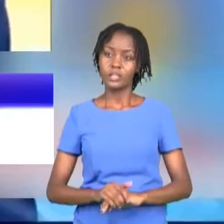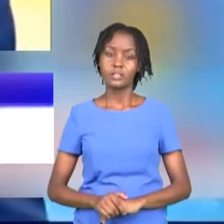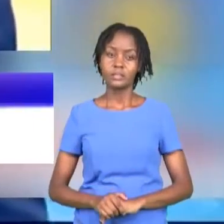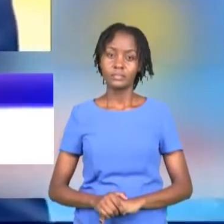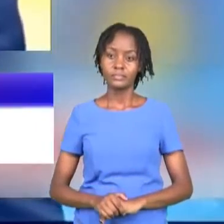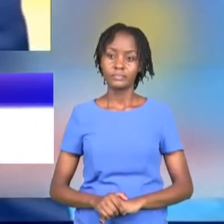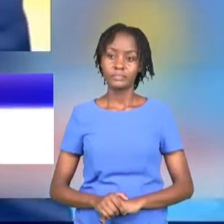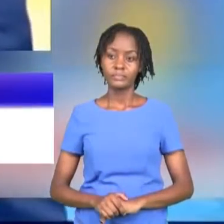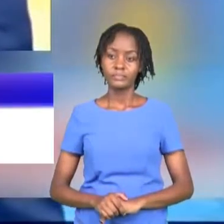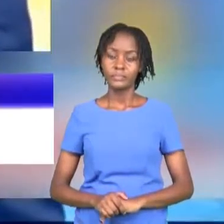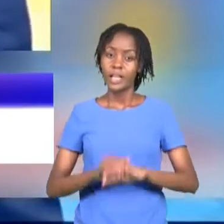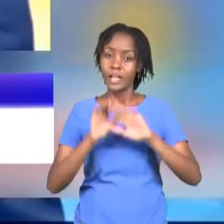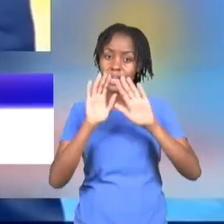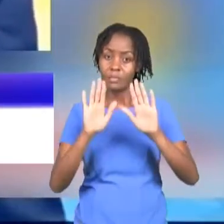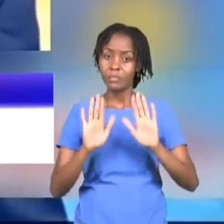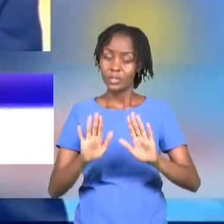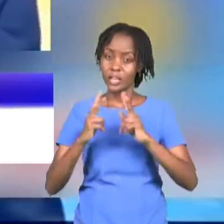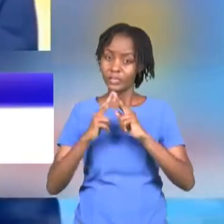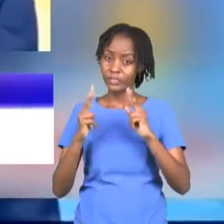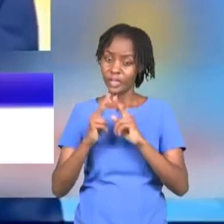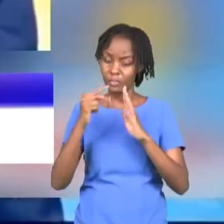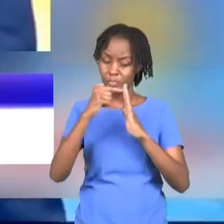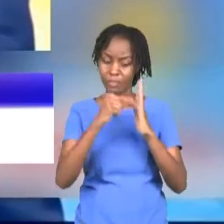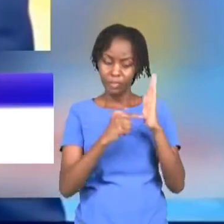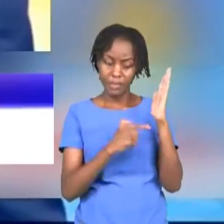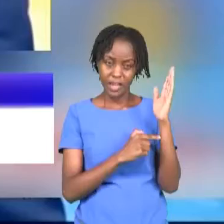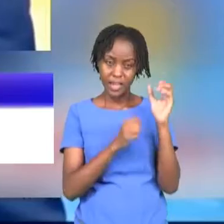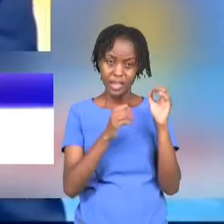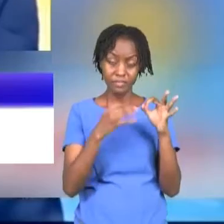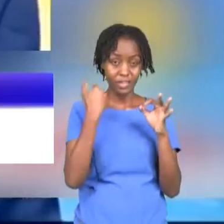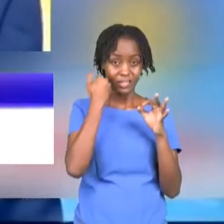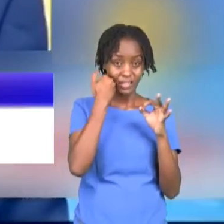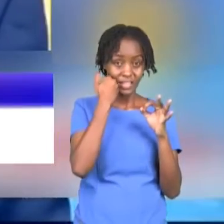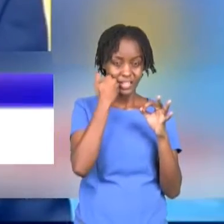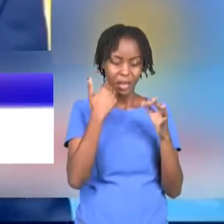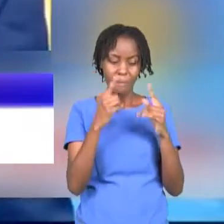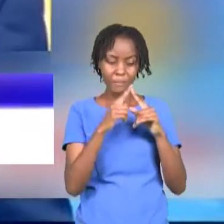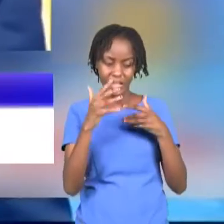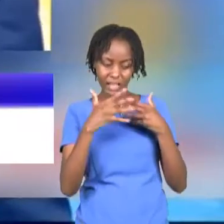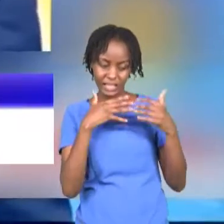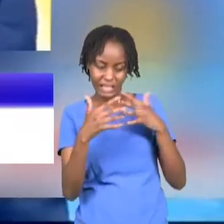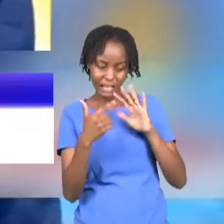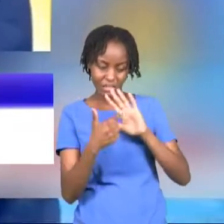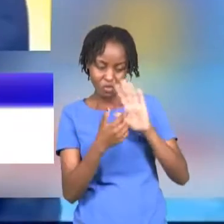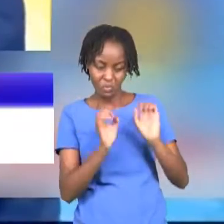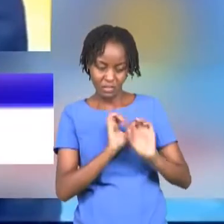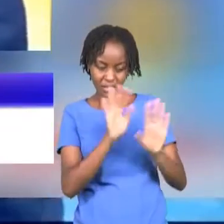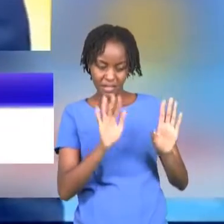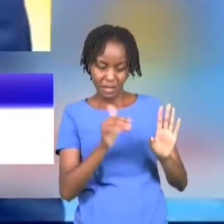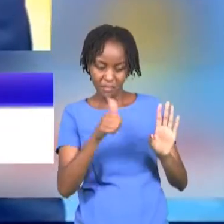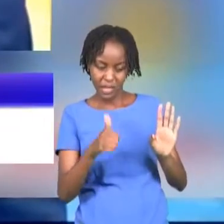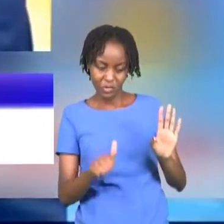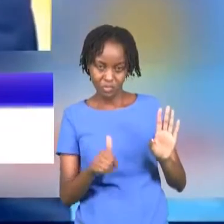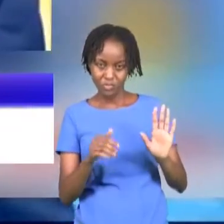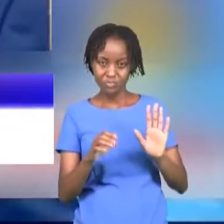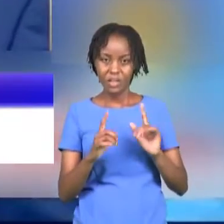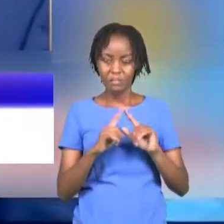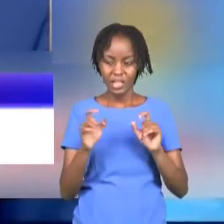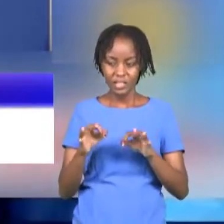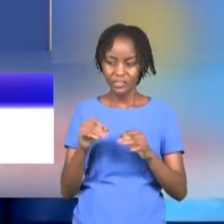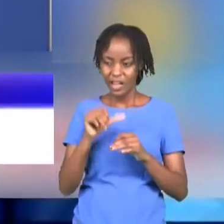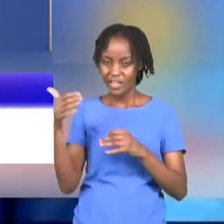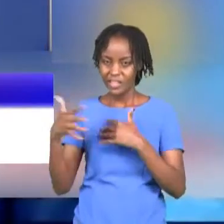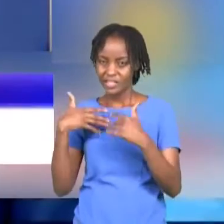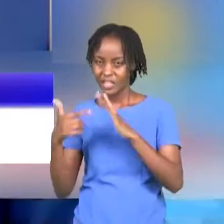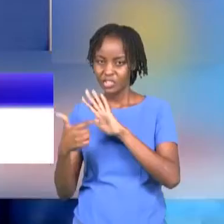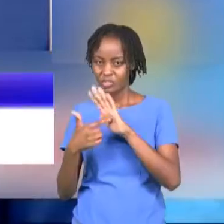are very clear in terms of symptoms. If a person is symptomatic and the symptoms have been defined, the cough, the fever, the